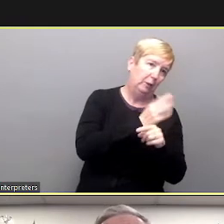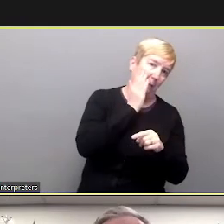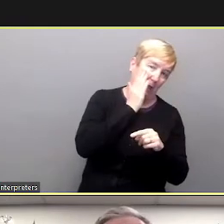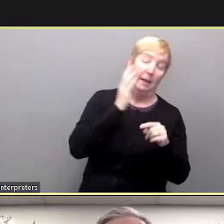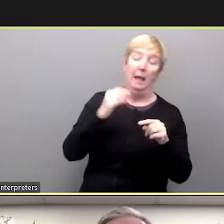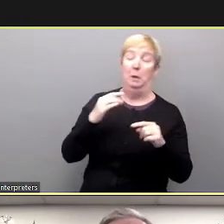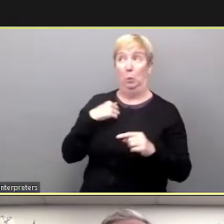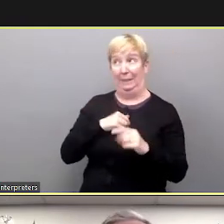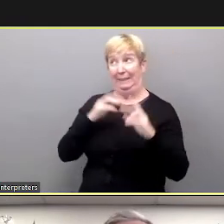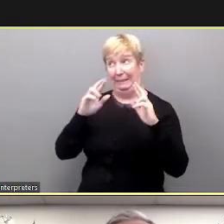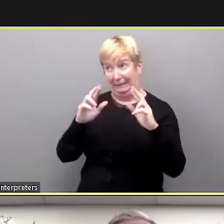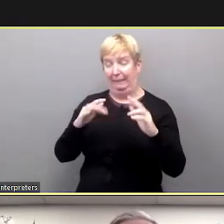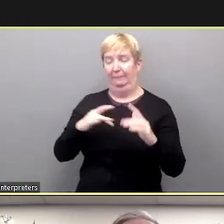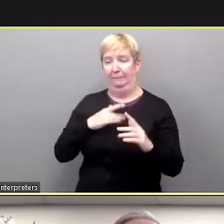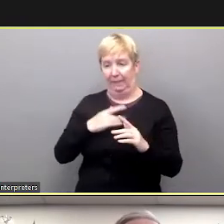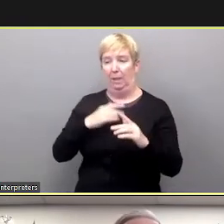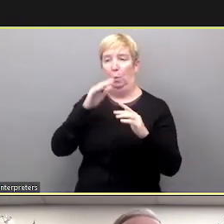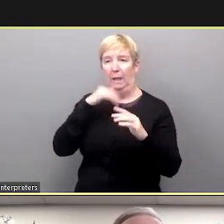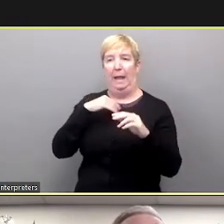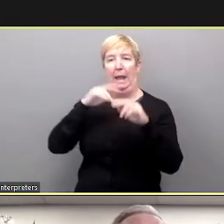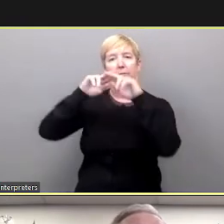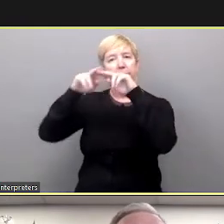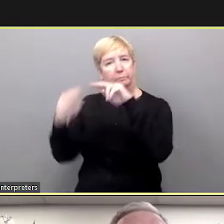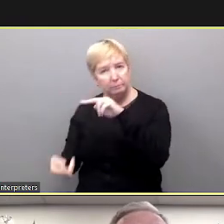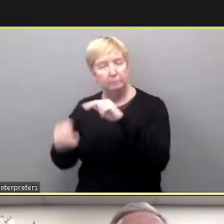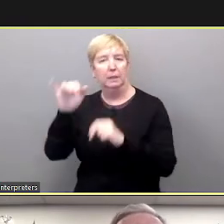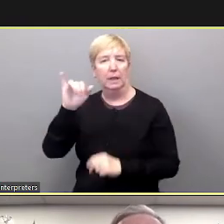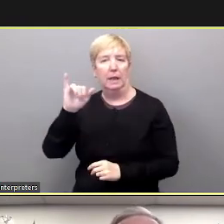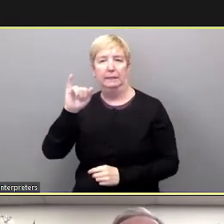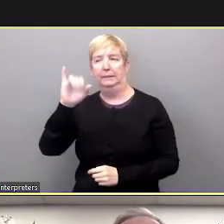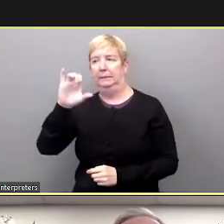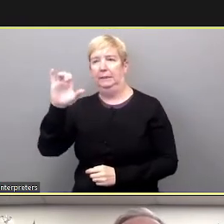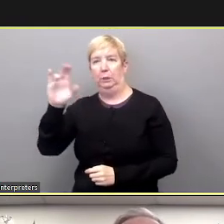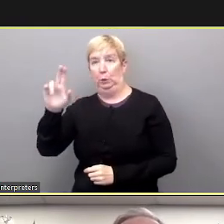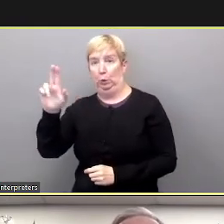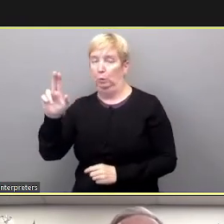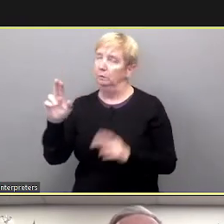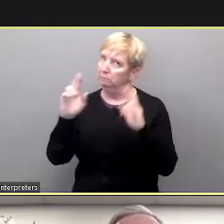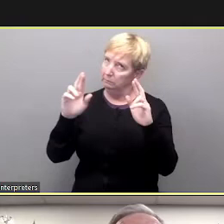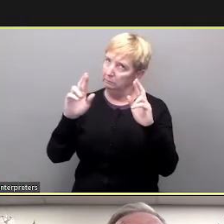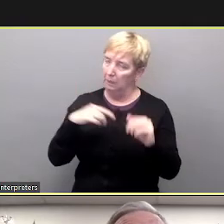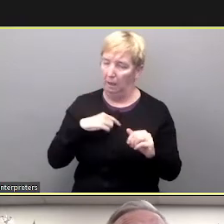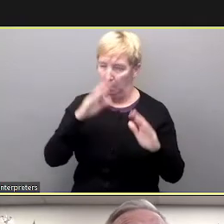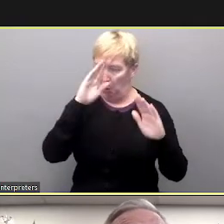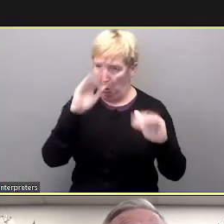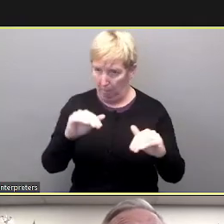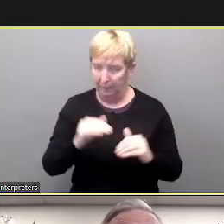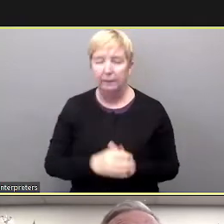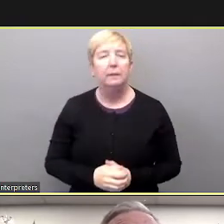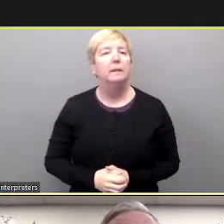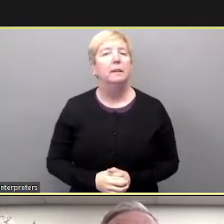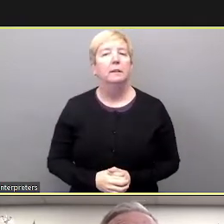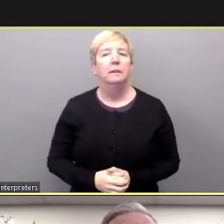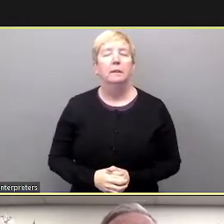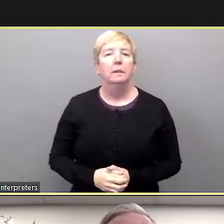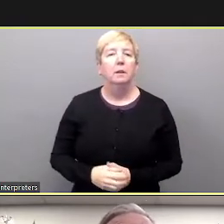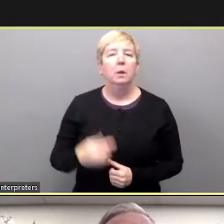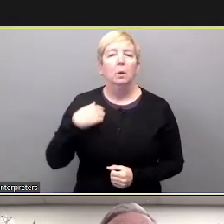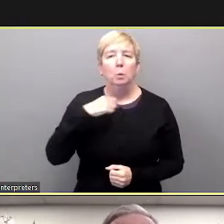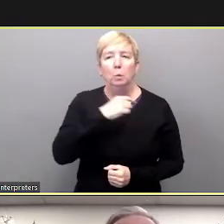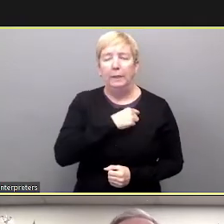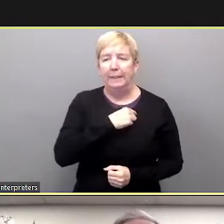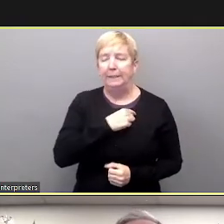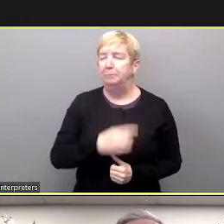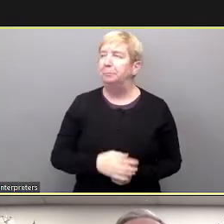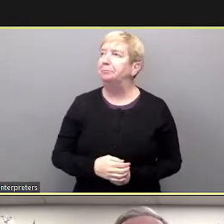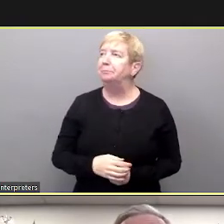decline potentially in ICU use. And I'm hoping that this, we've had really, if you